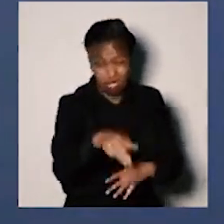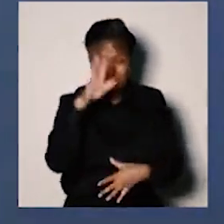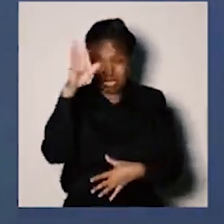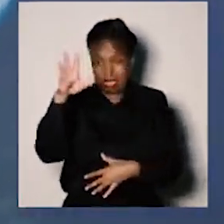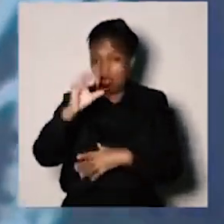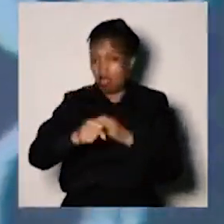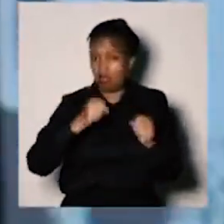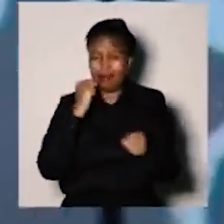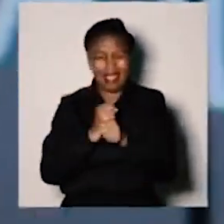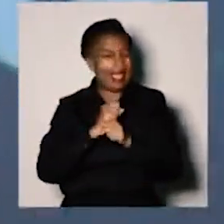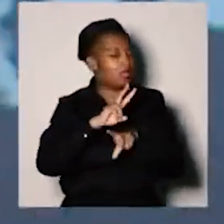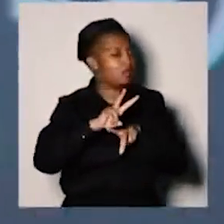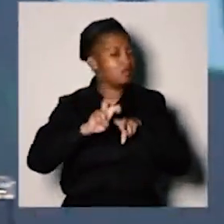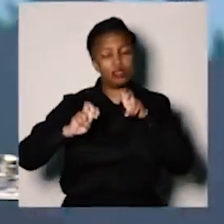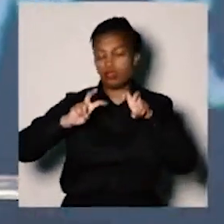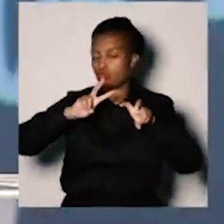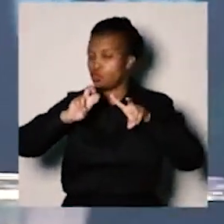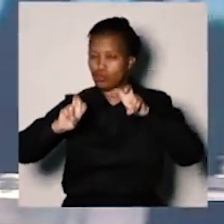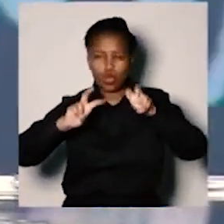started searching.